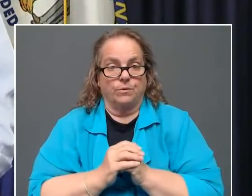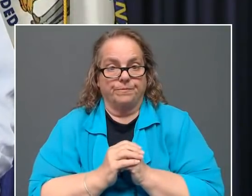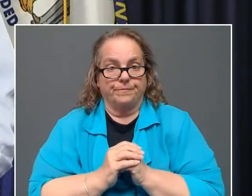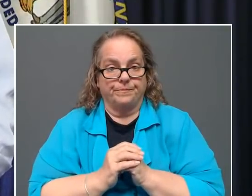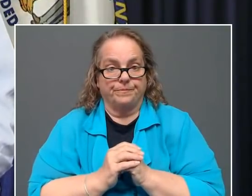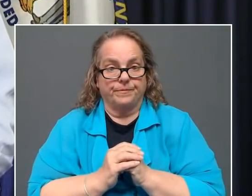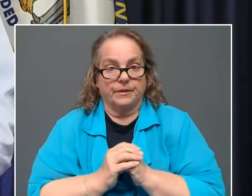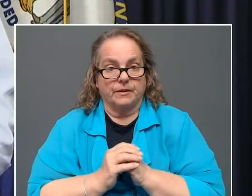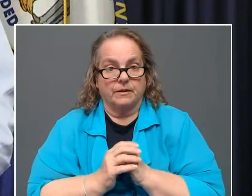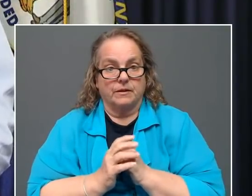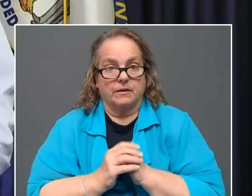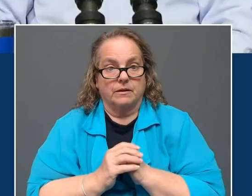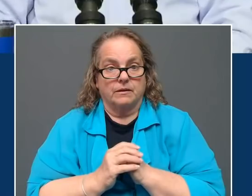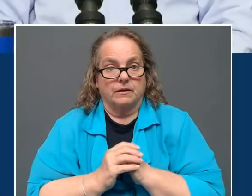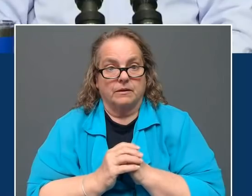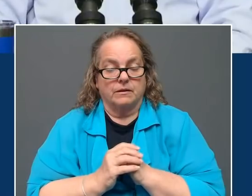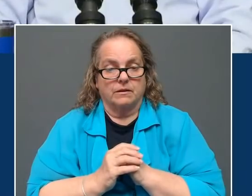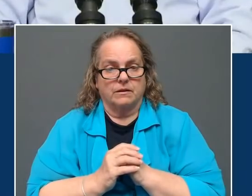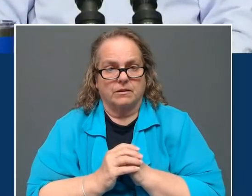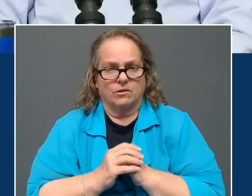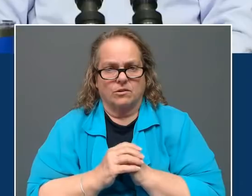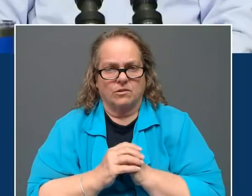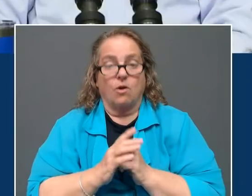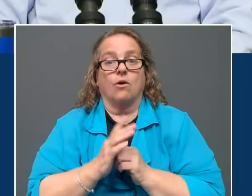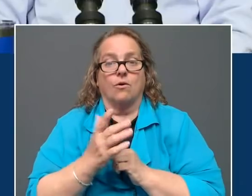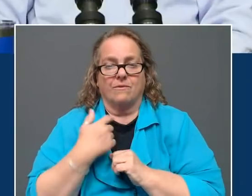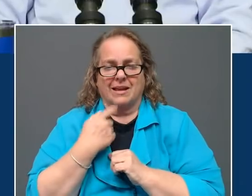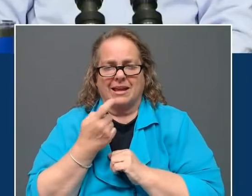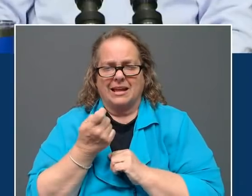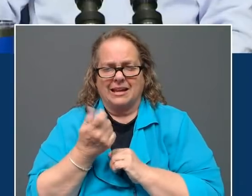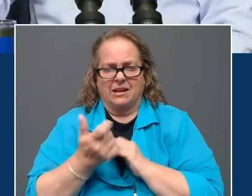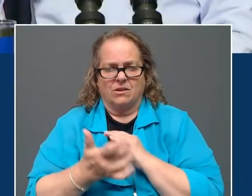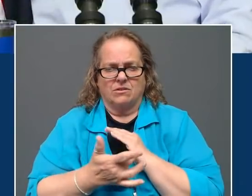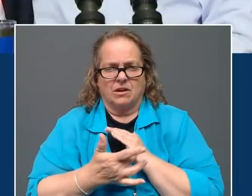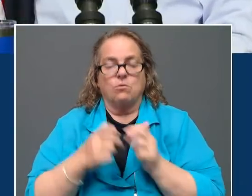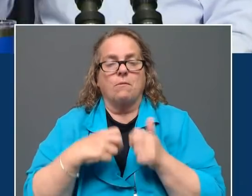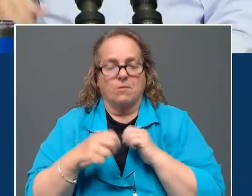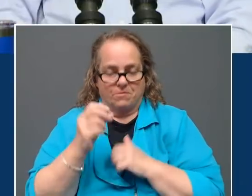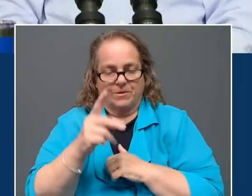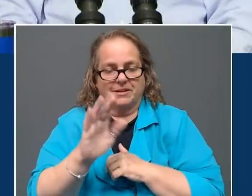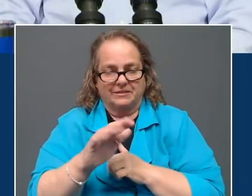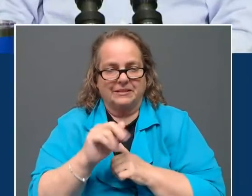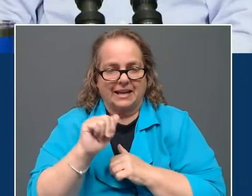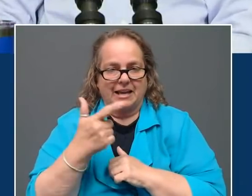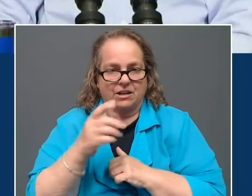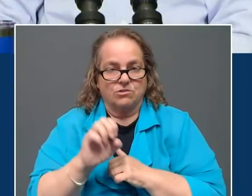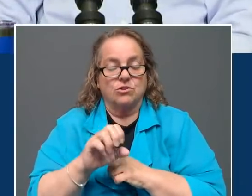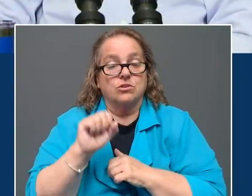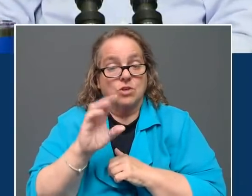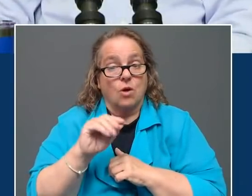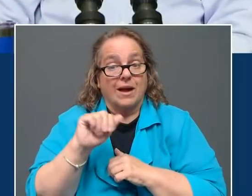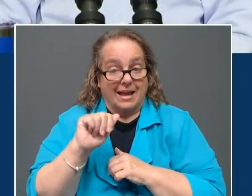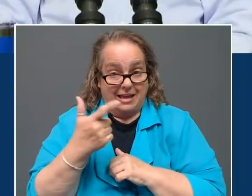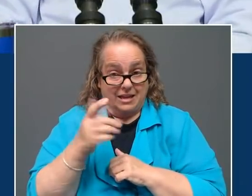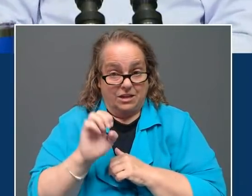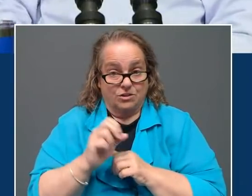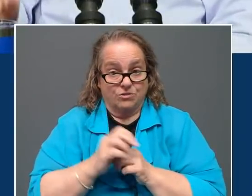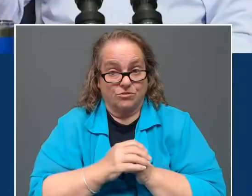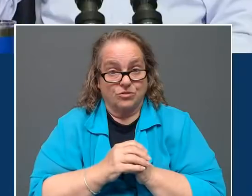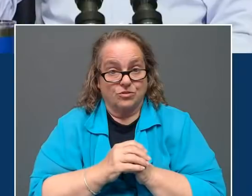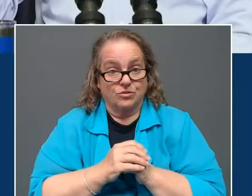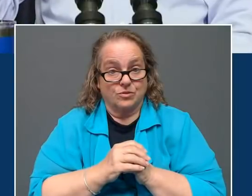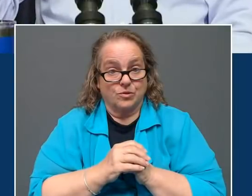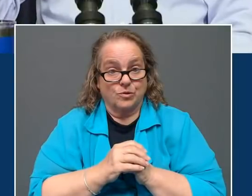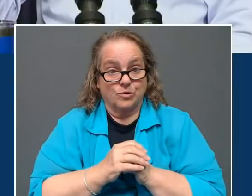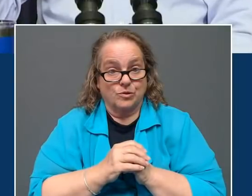Looks like we may be having just a little bit of technical difficulty. There we go. Age. Again,